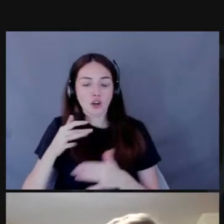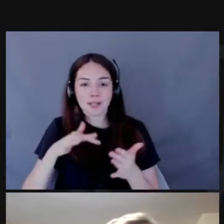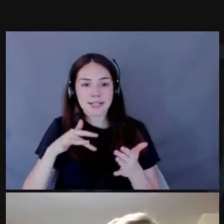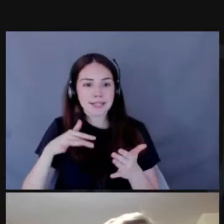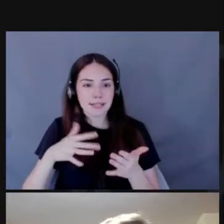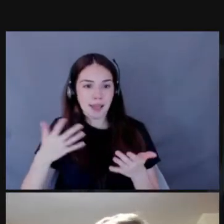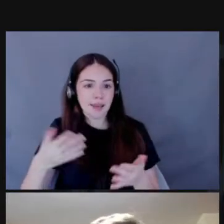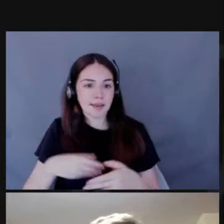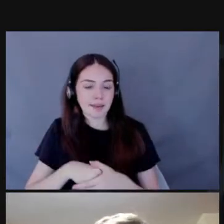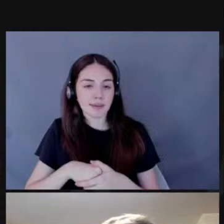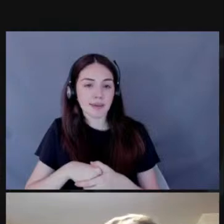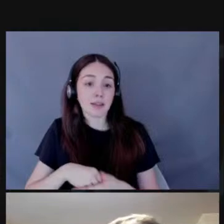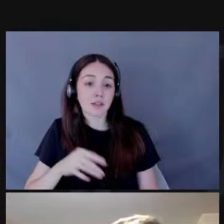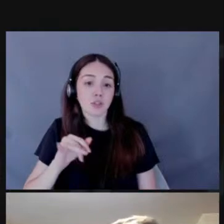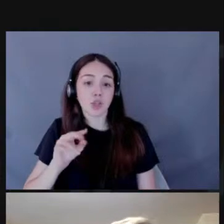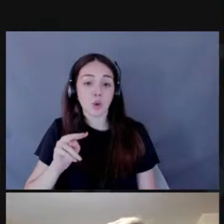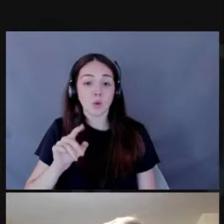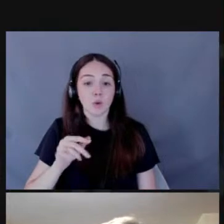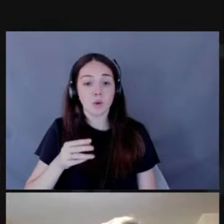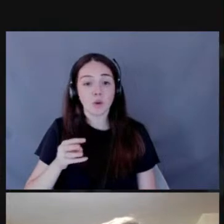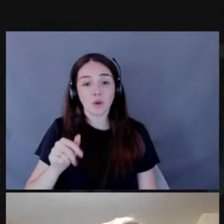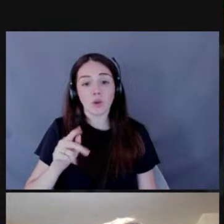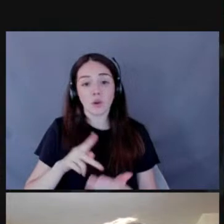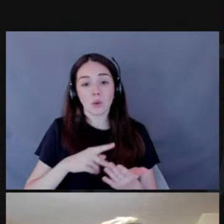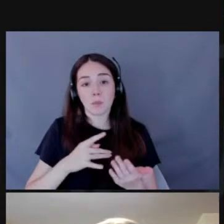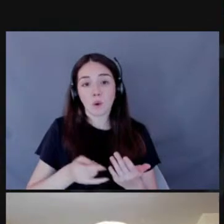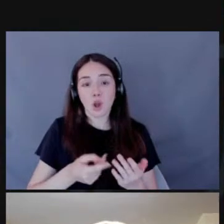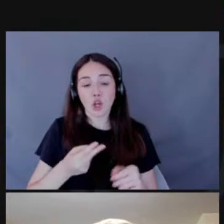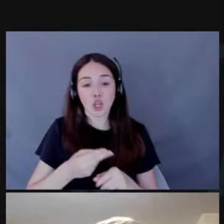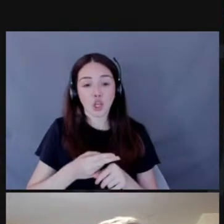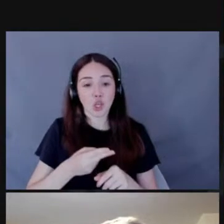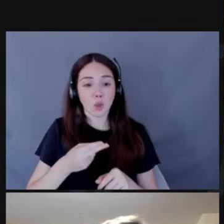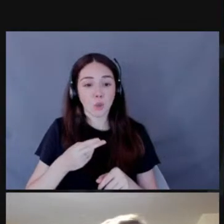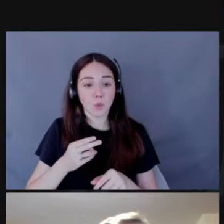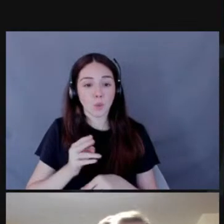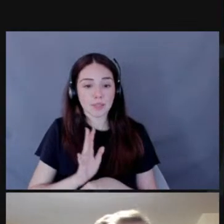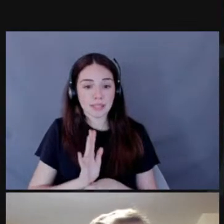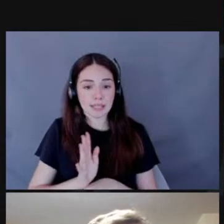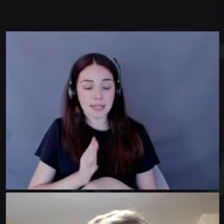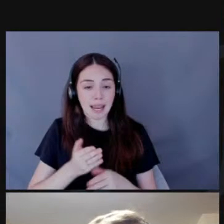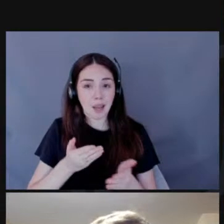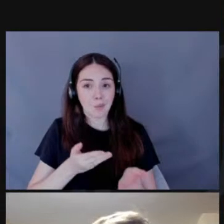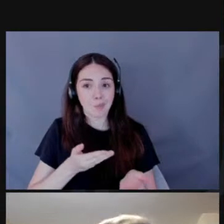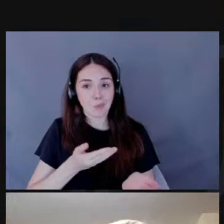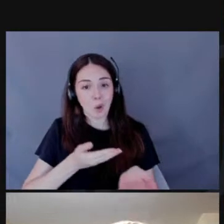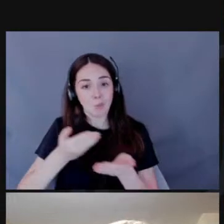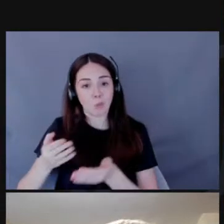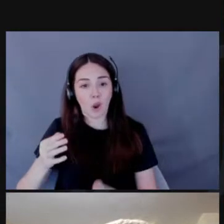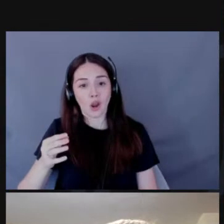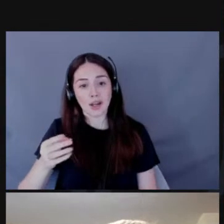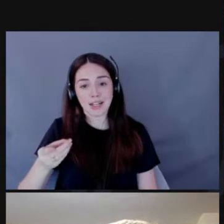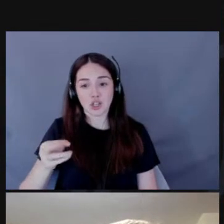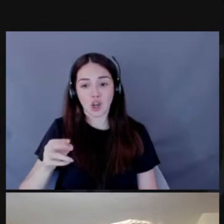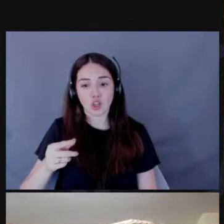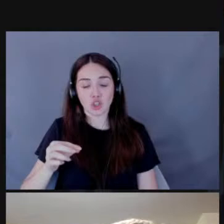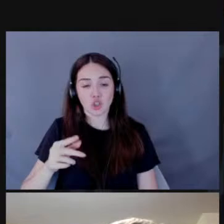the Enigma Project took this tape, and they took it to this man here, Dr. George Zug, who